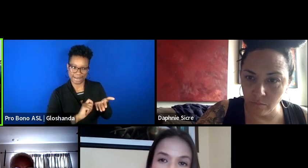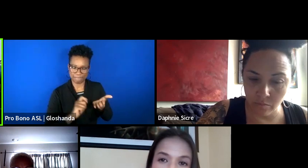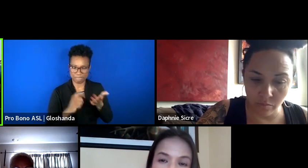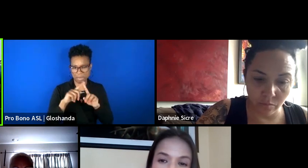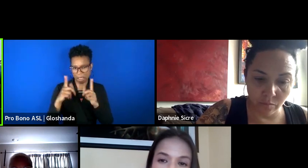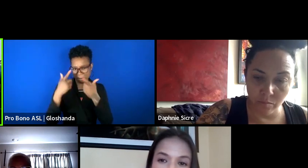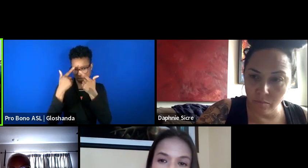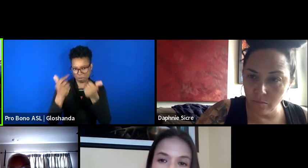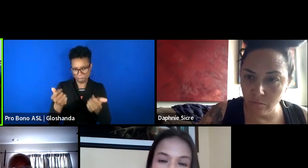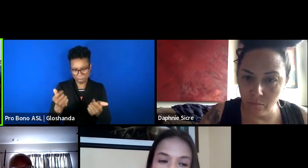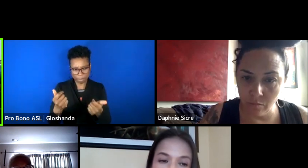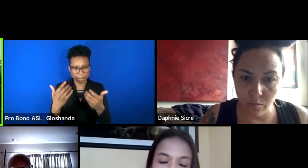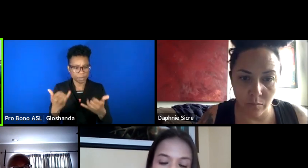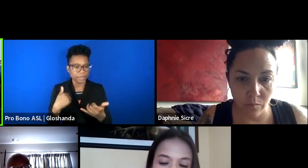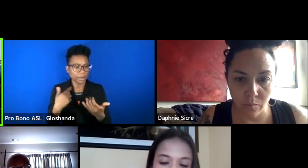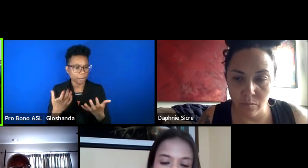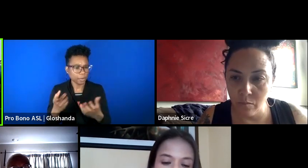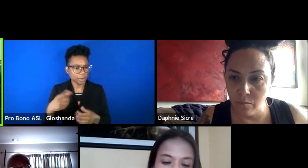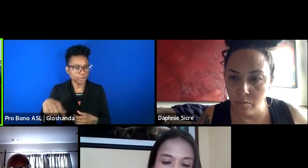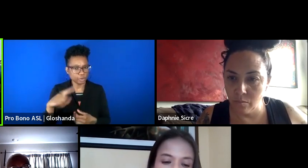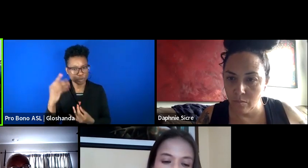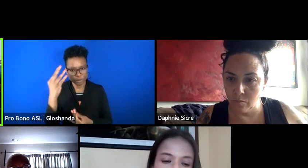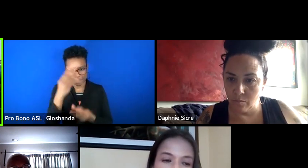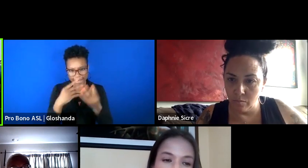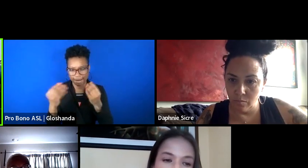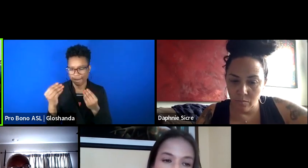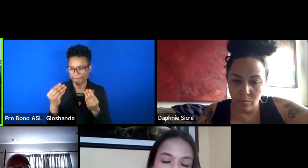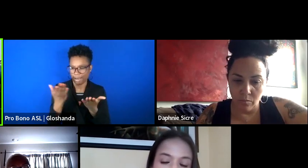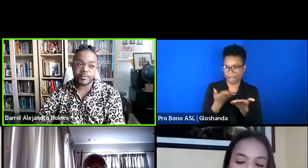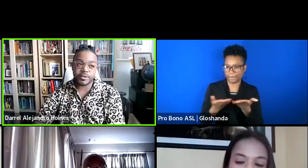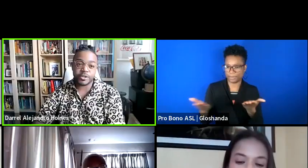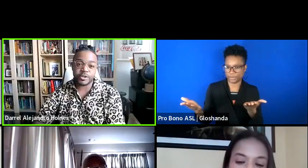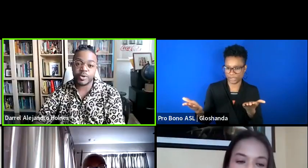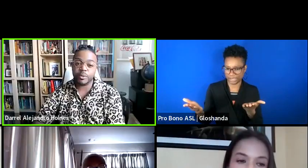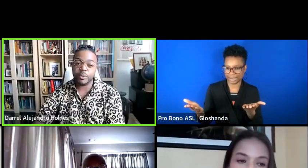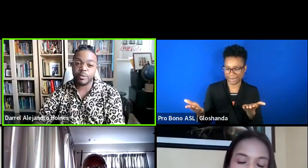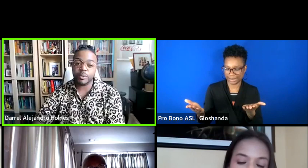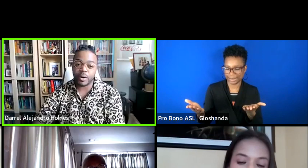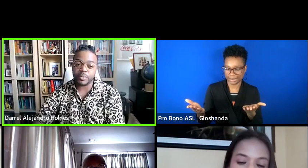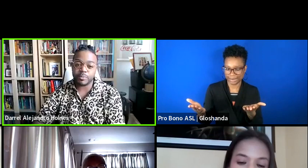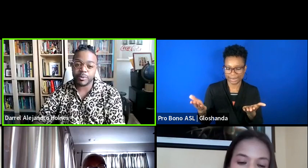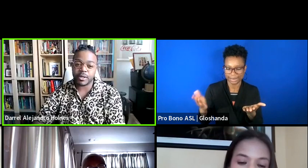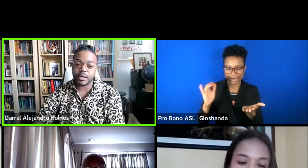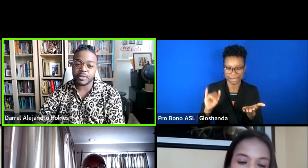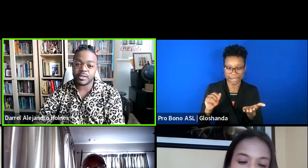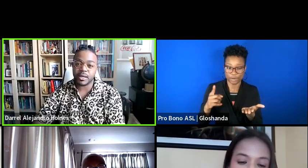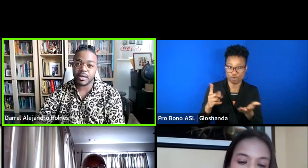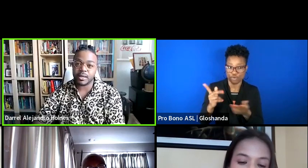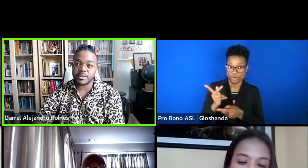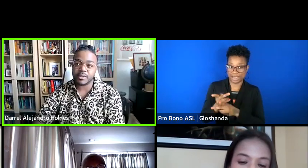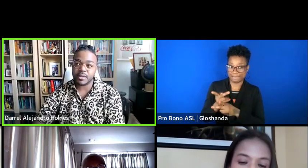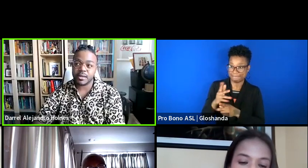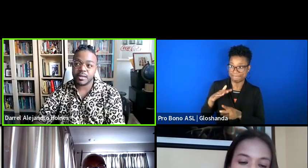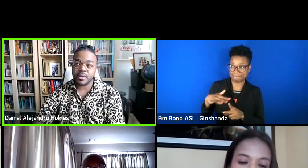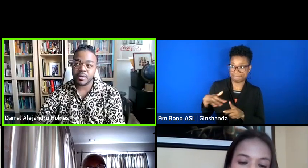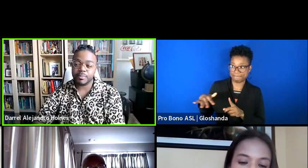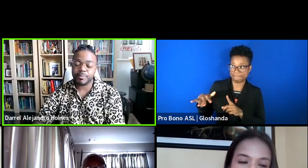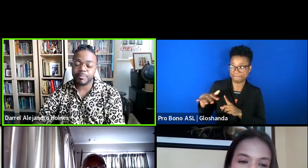you to think of an object that you keep around because it